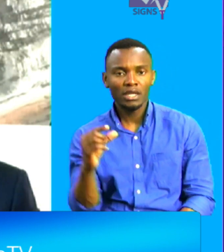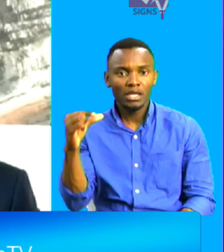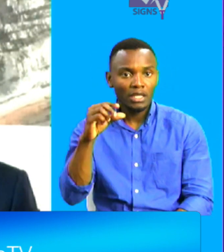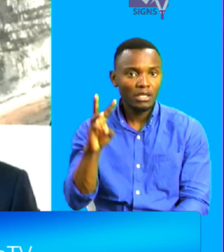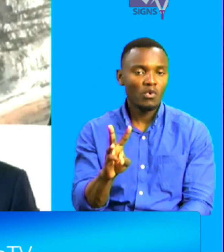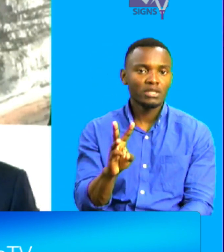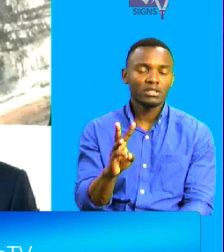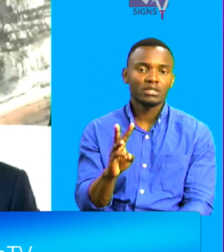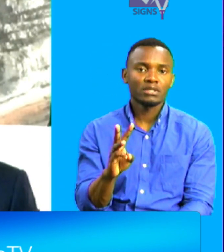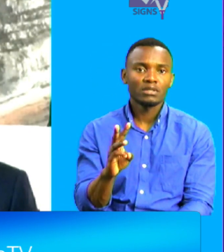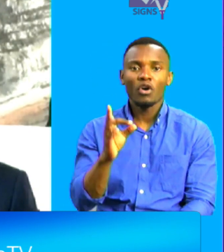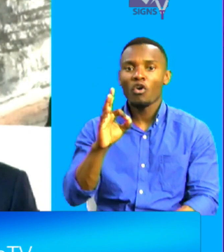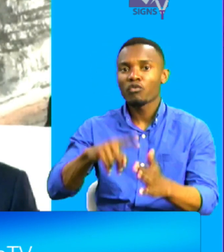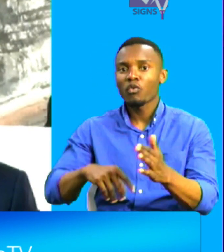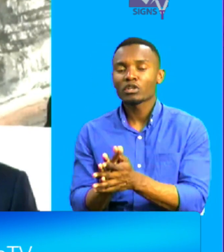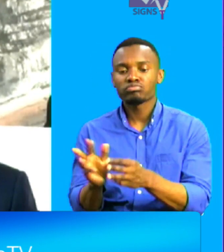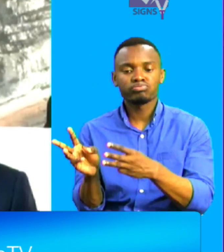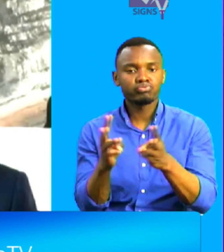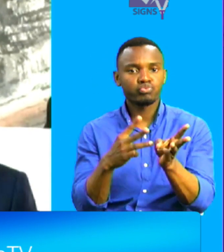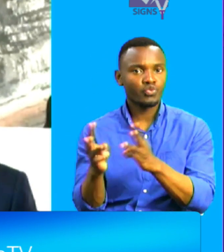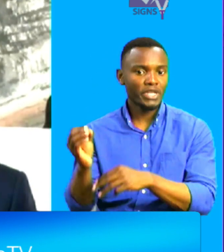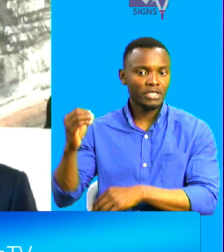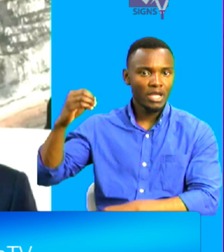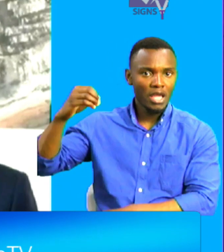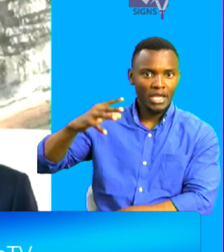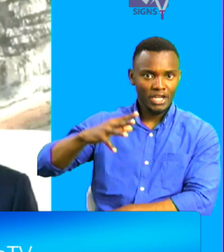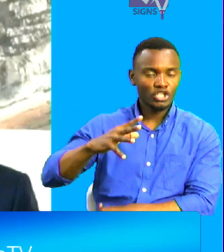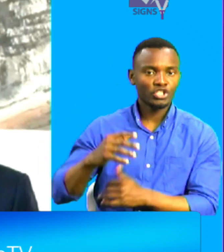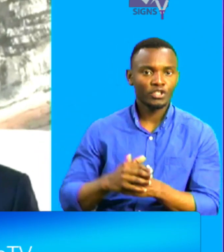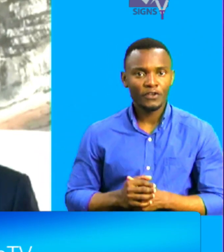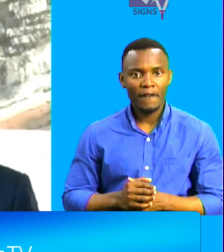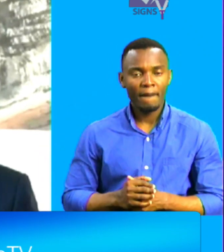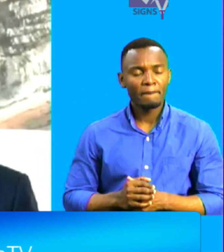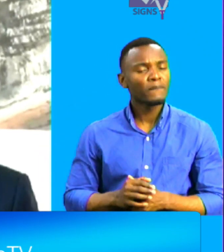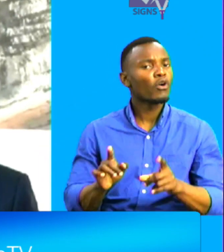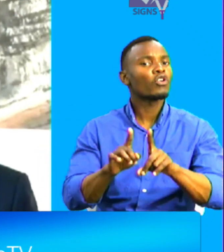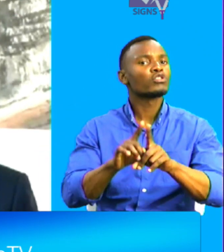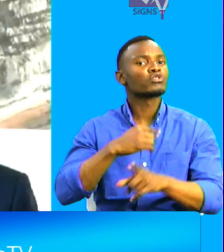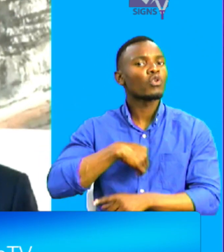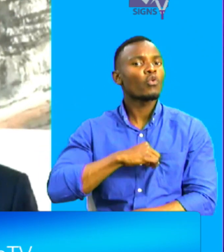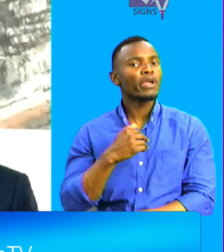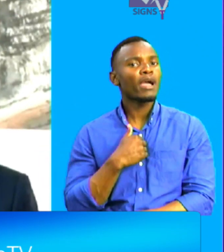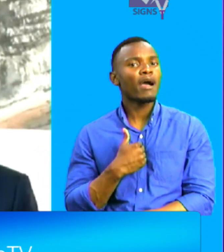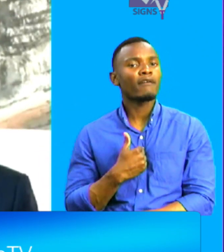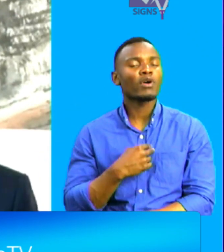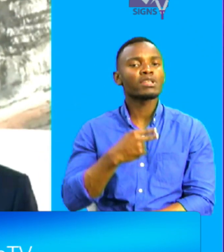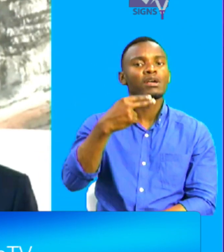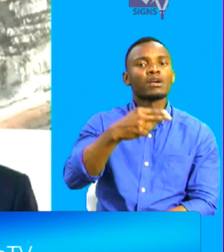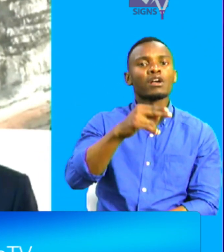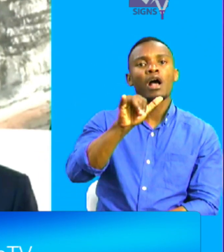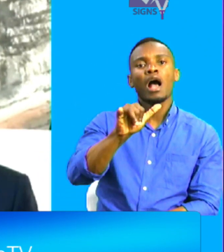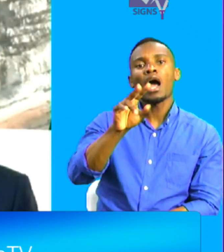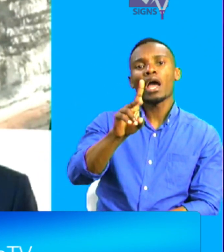gigawatts of wind energy potential. And we still have hydro